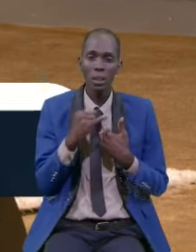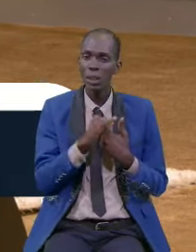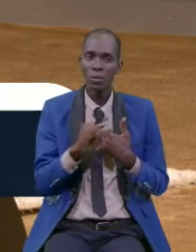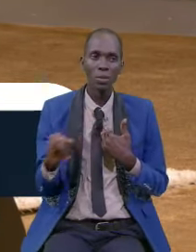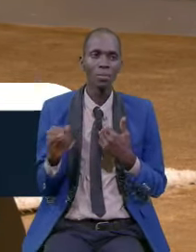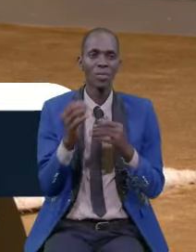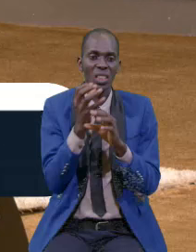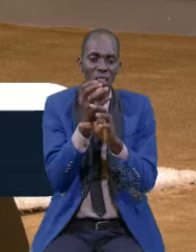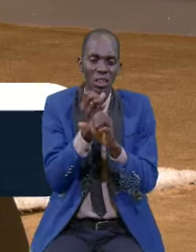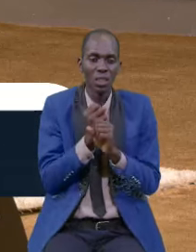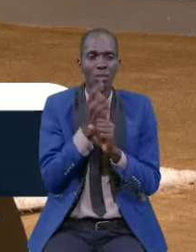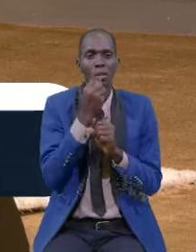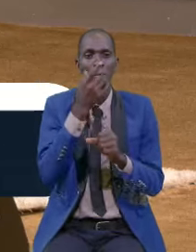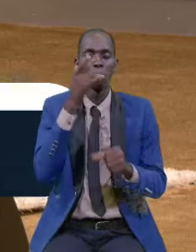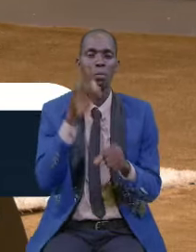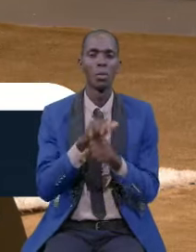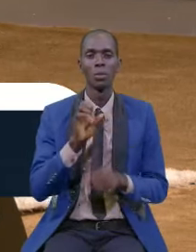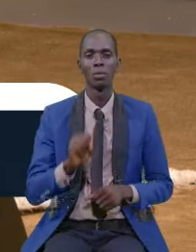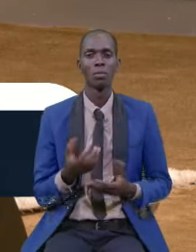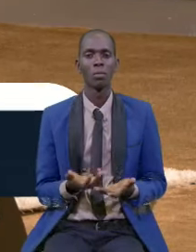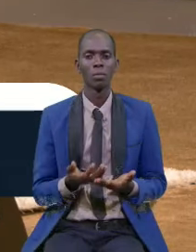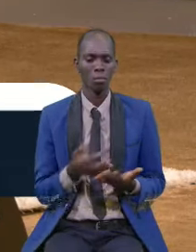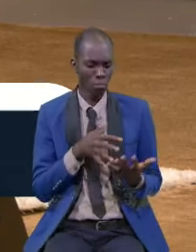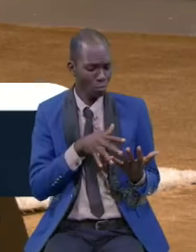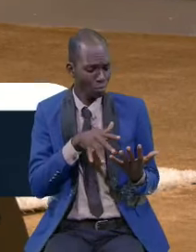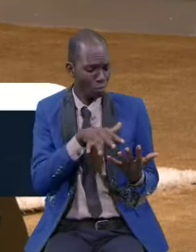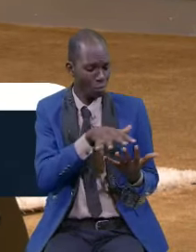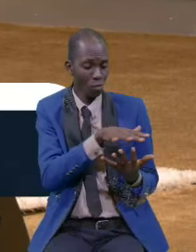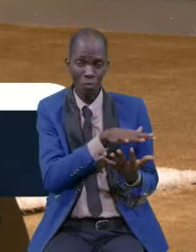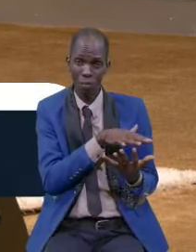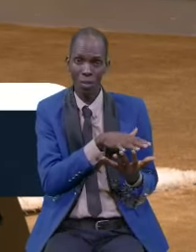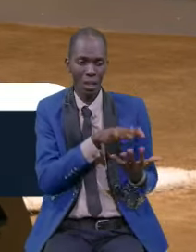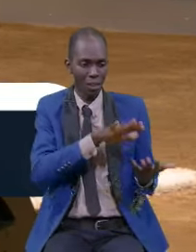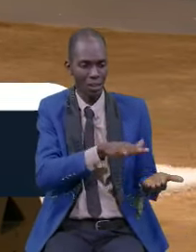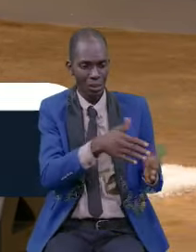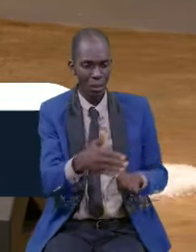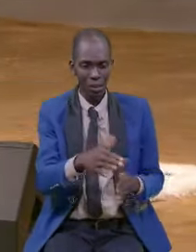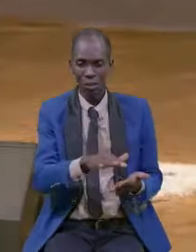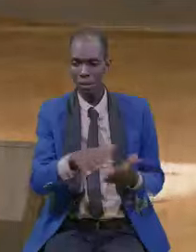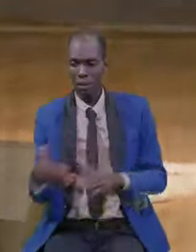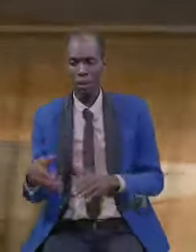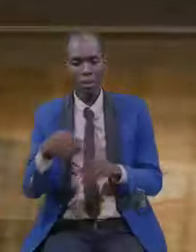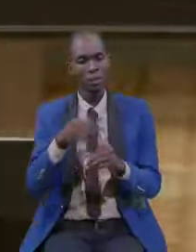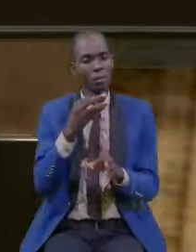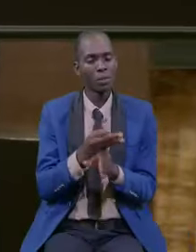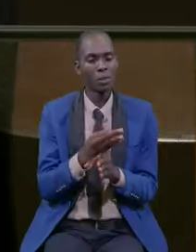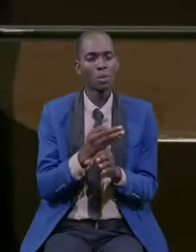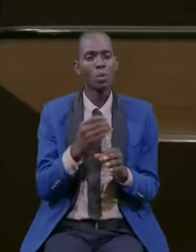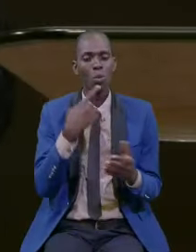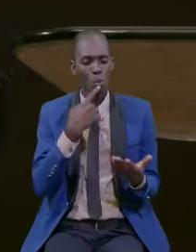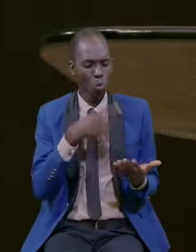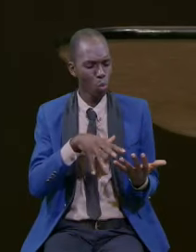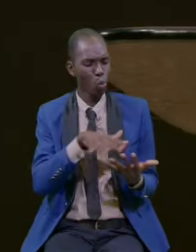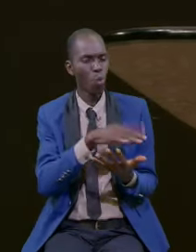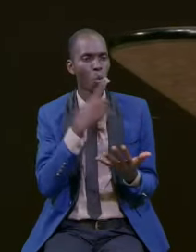received the promises. This all died in faith, talking about Abraham. He